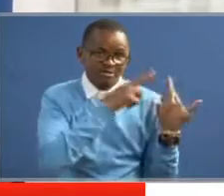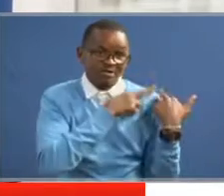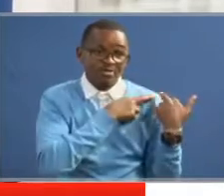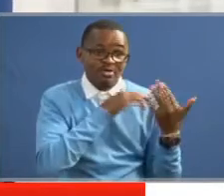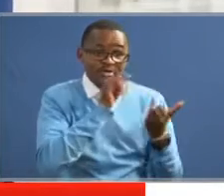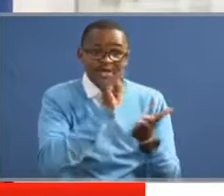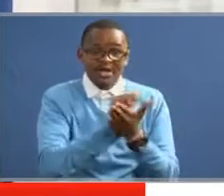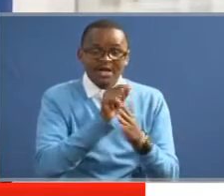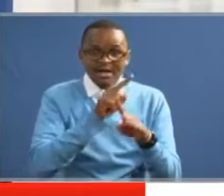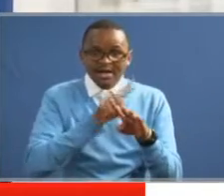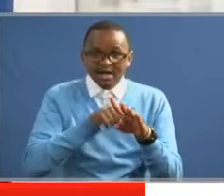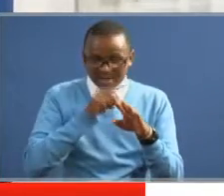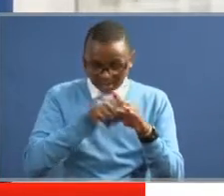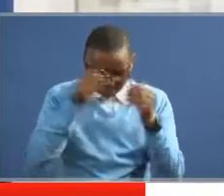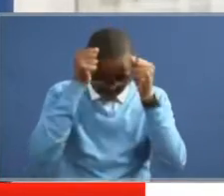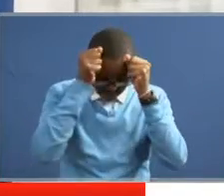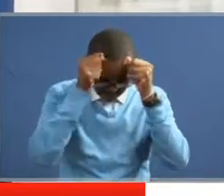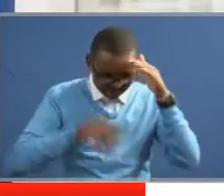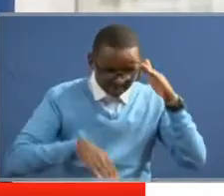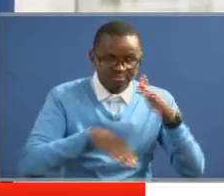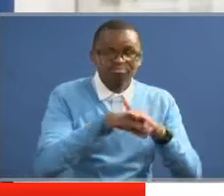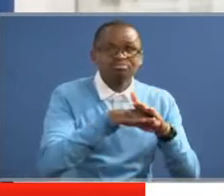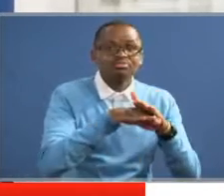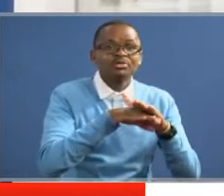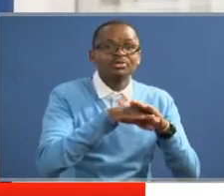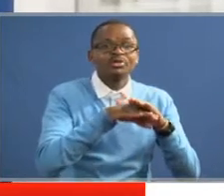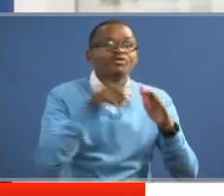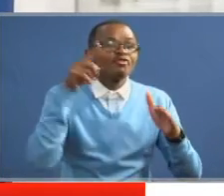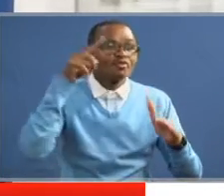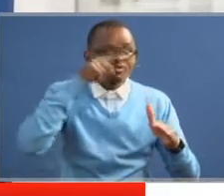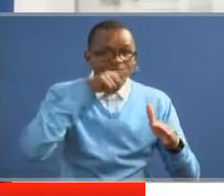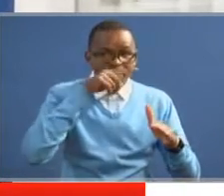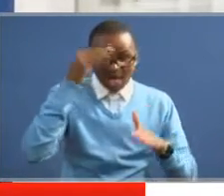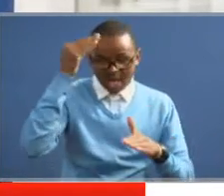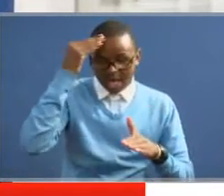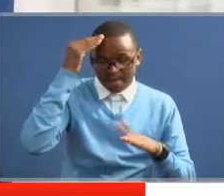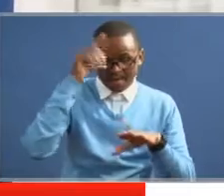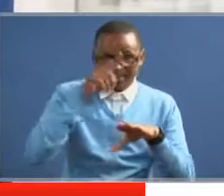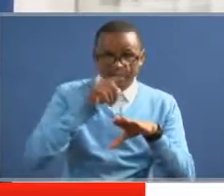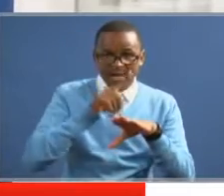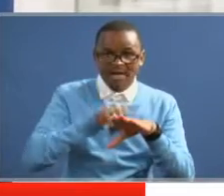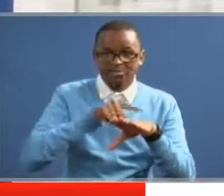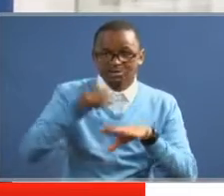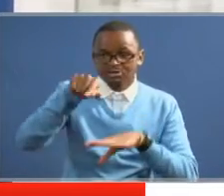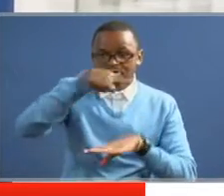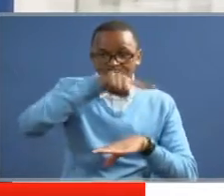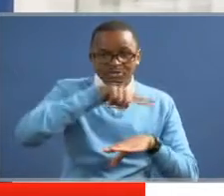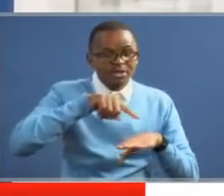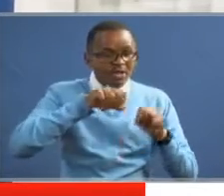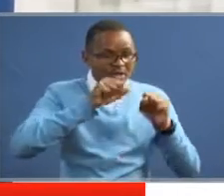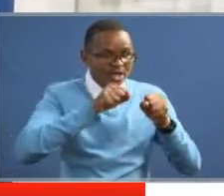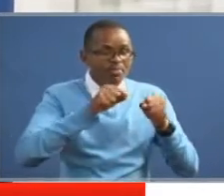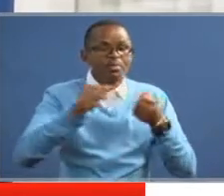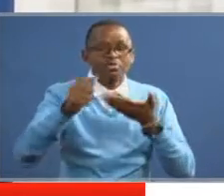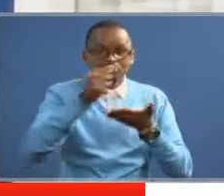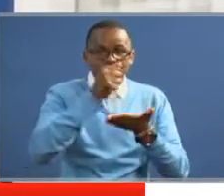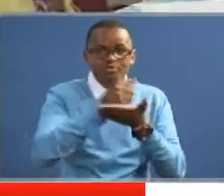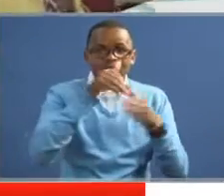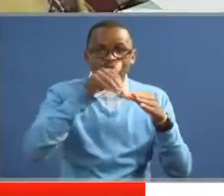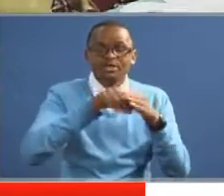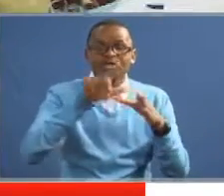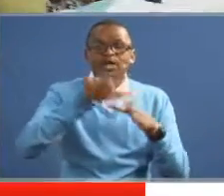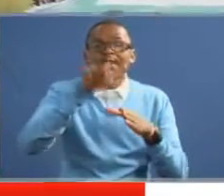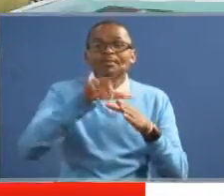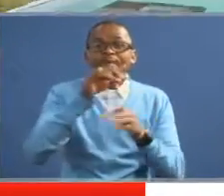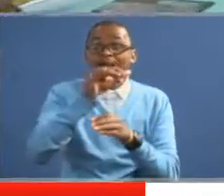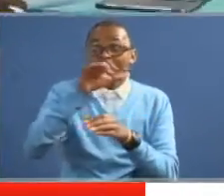so that when students exit or complete their education at whatever cycle, they can be employable in the labor market.